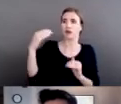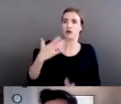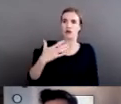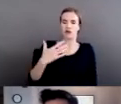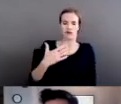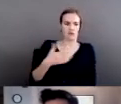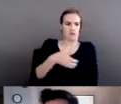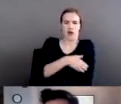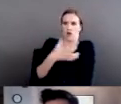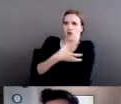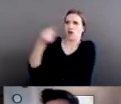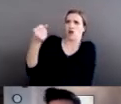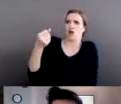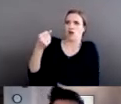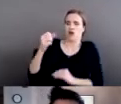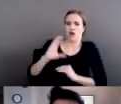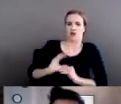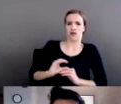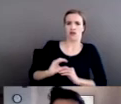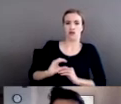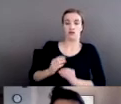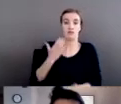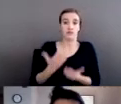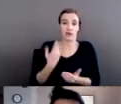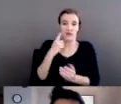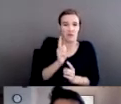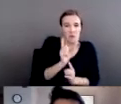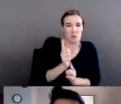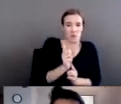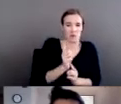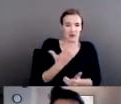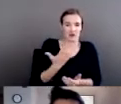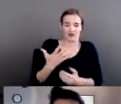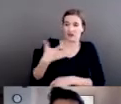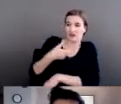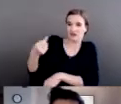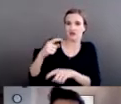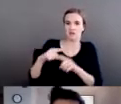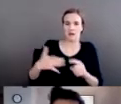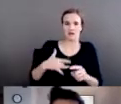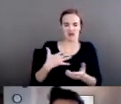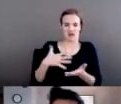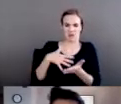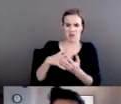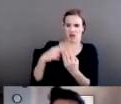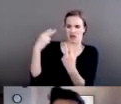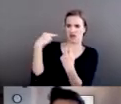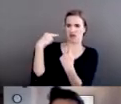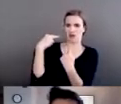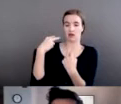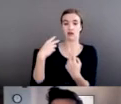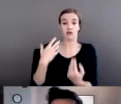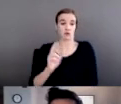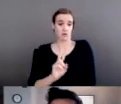you, even for a moment of time. So if someone can go from victim to survivor, that